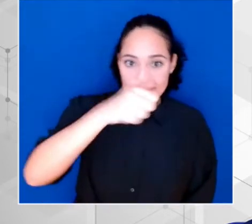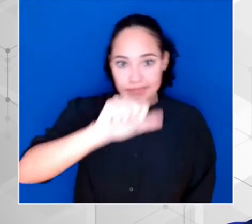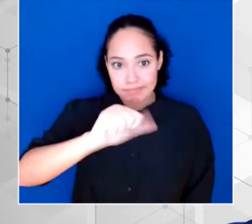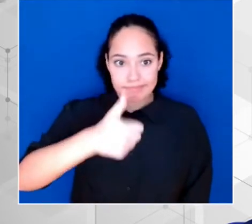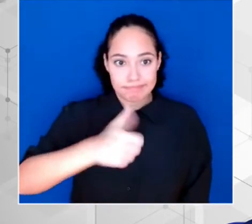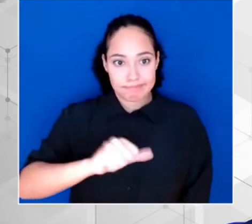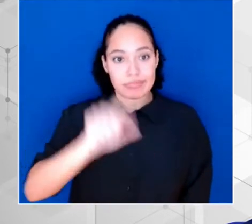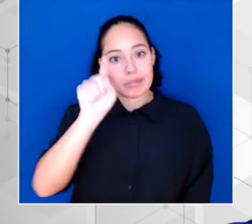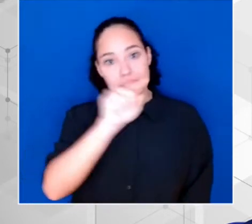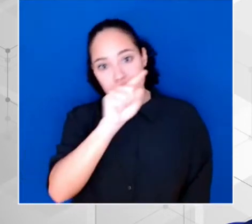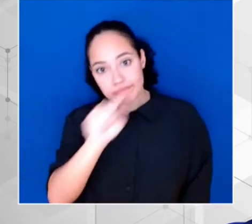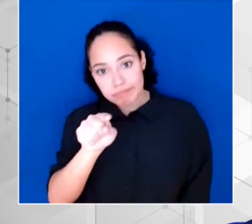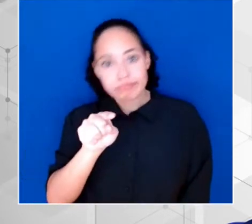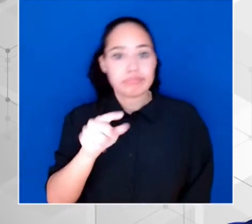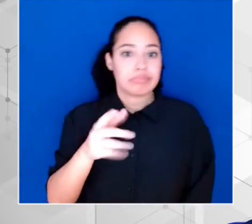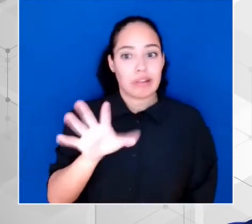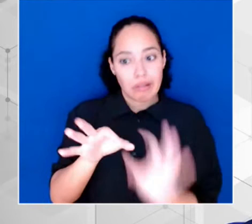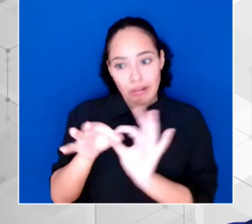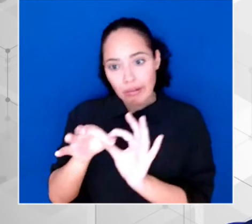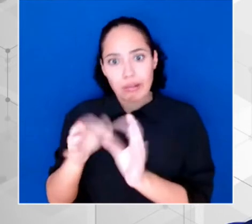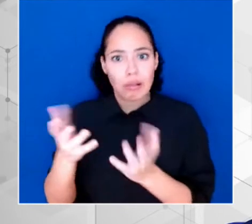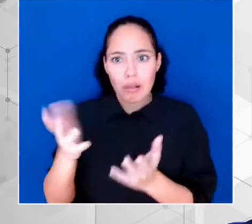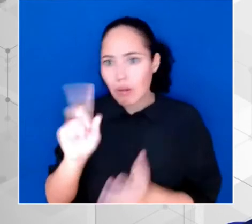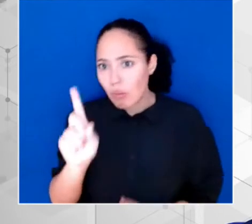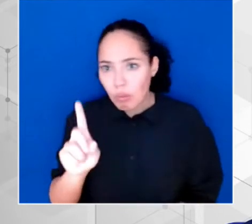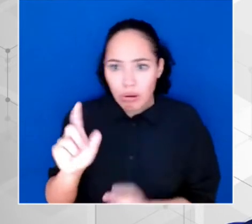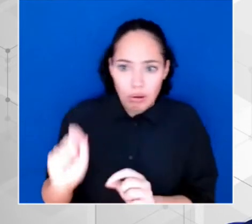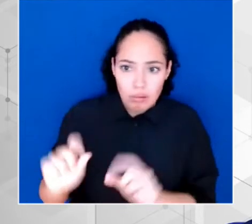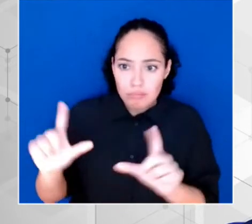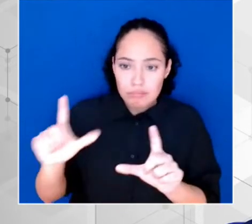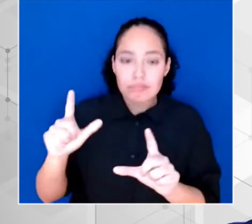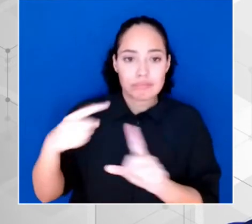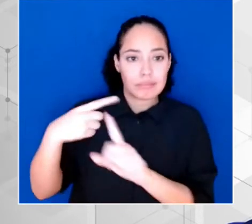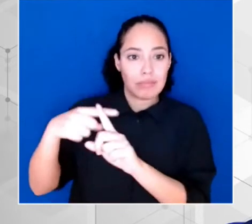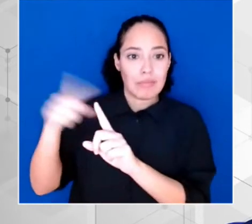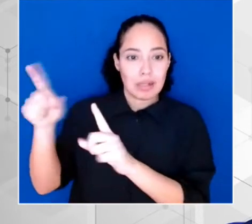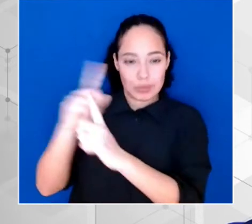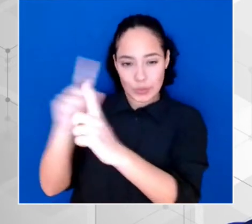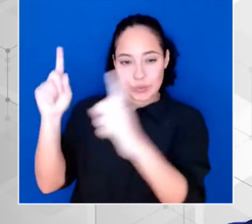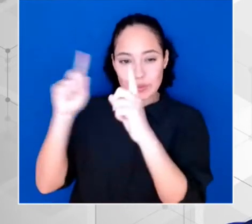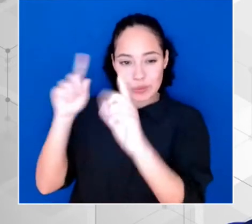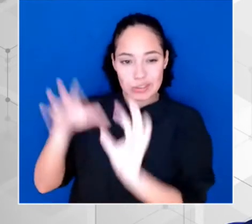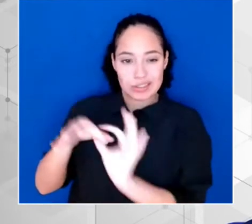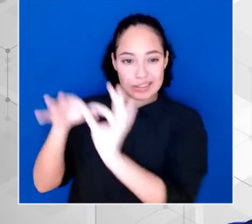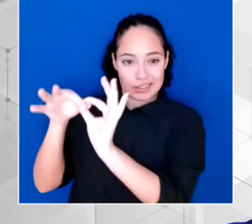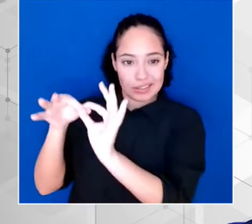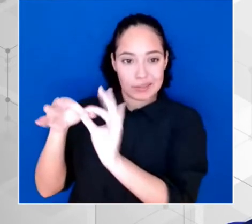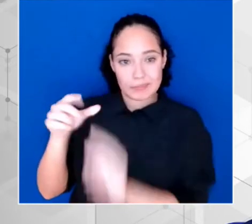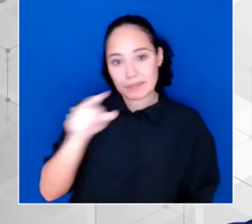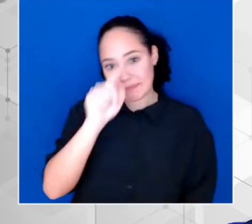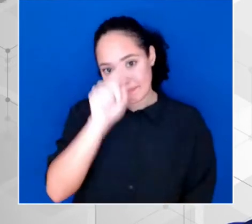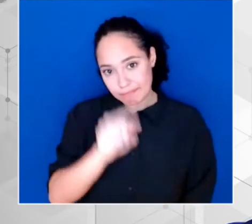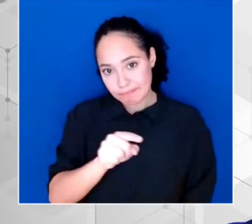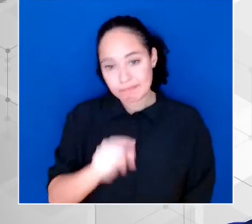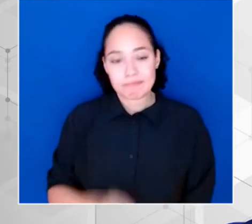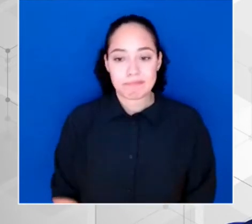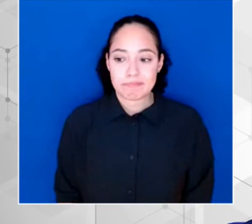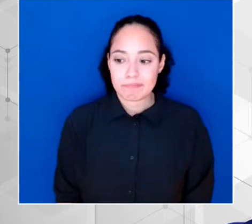the error, where is the error, and a bit of documentation with this DQ University link. Very